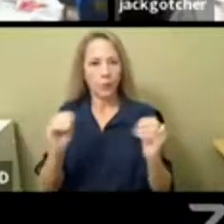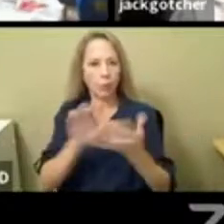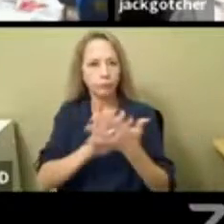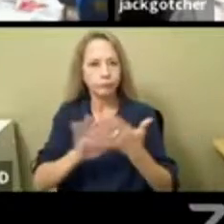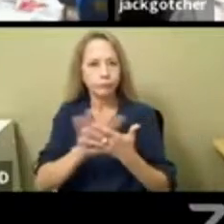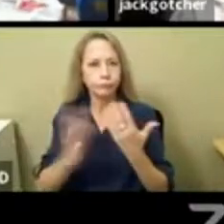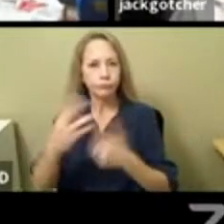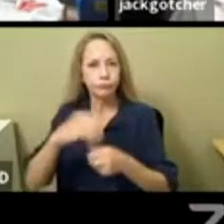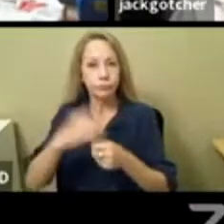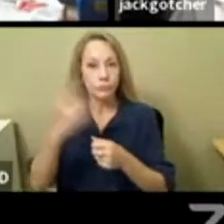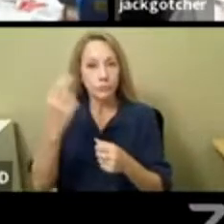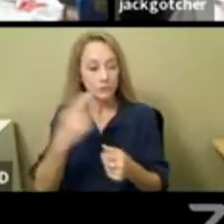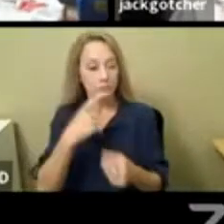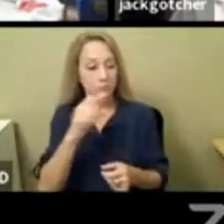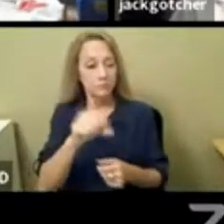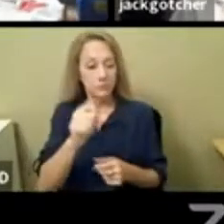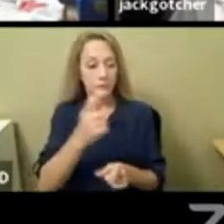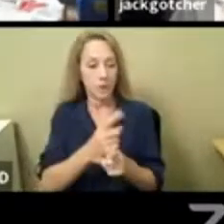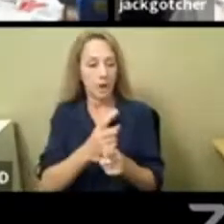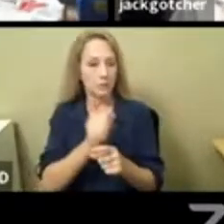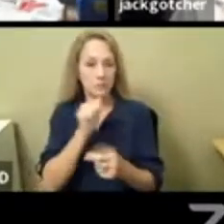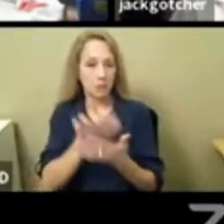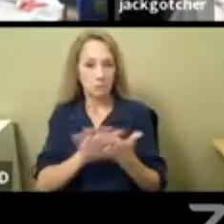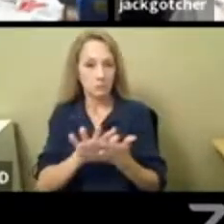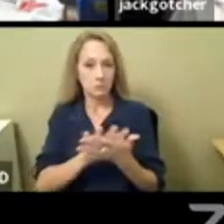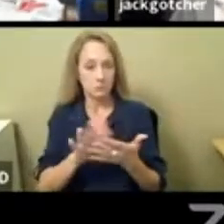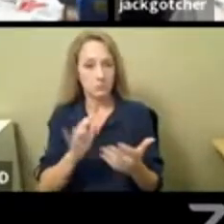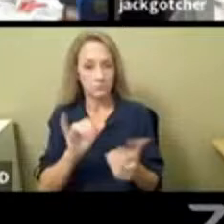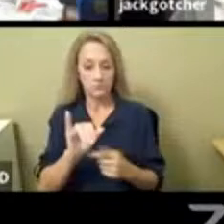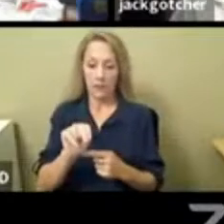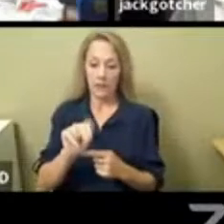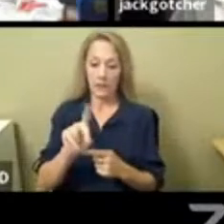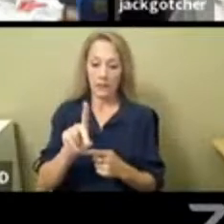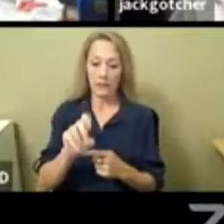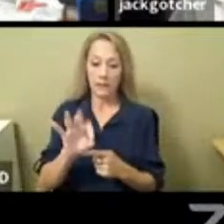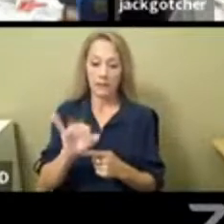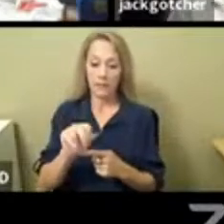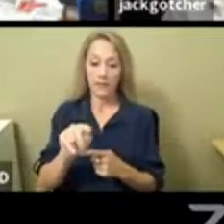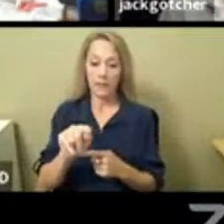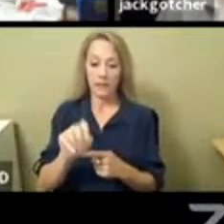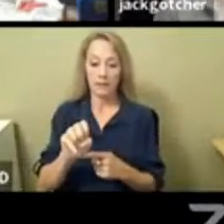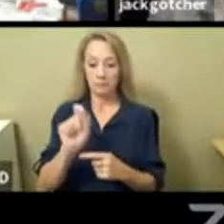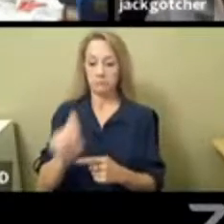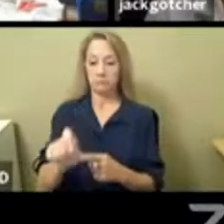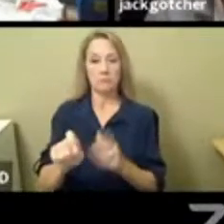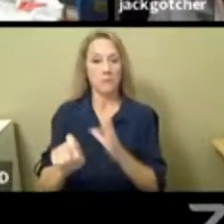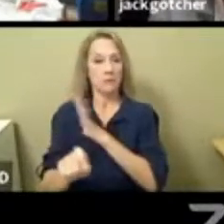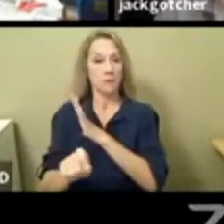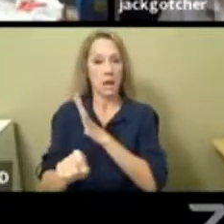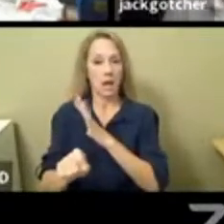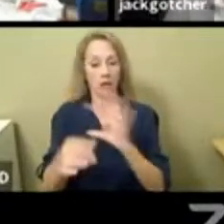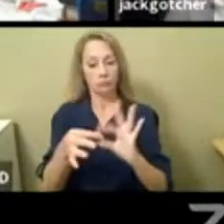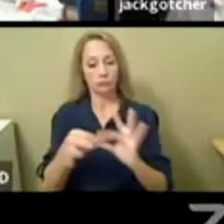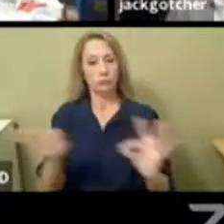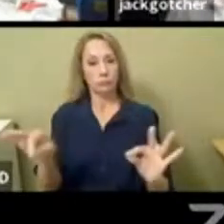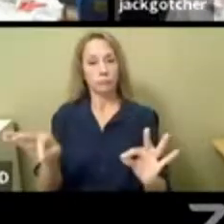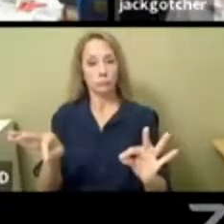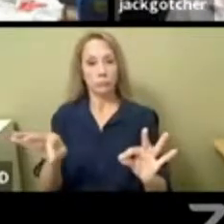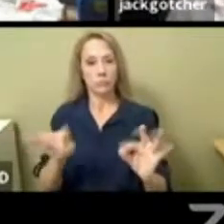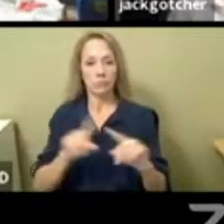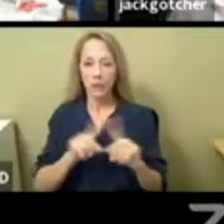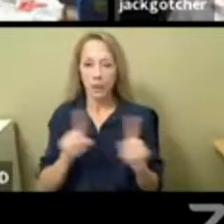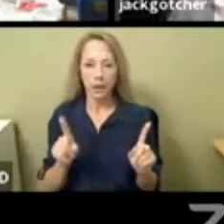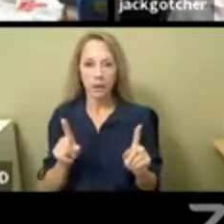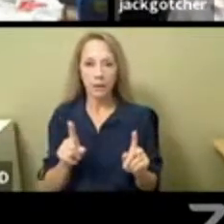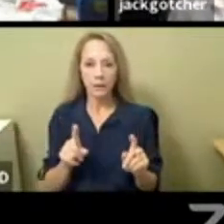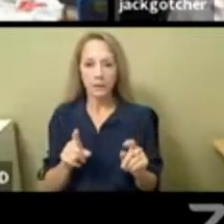variable. That's right. Okay. Yeah, you could say it's indefinite. That's fine. But just let's not make it,